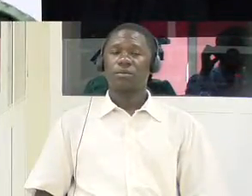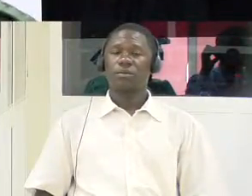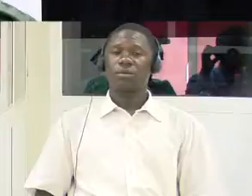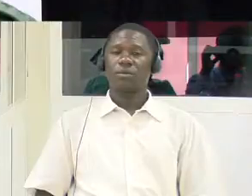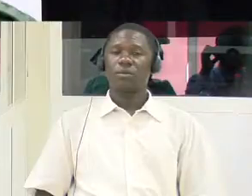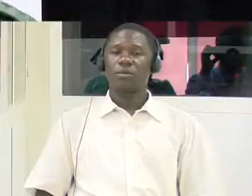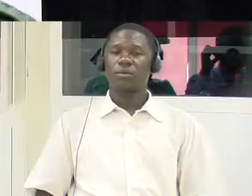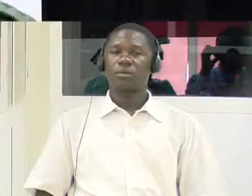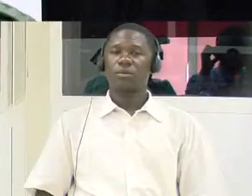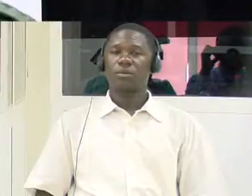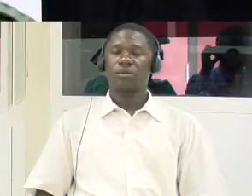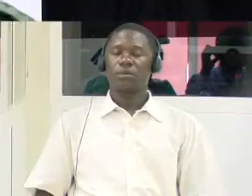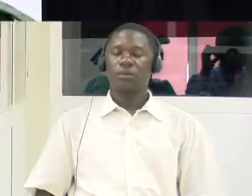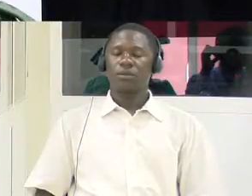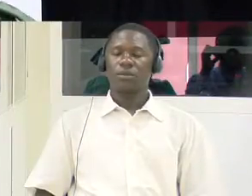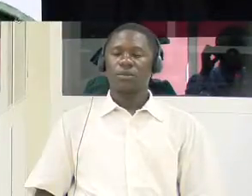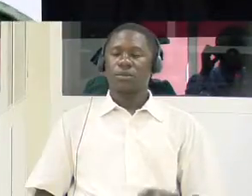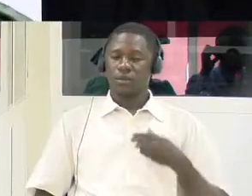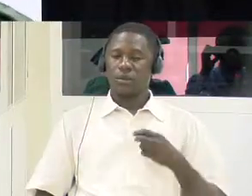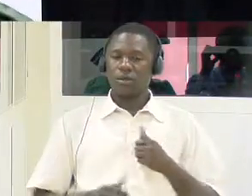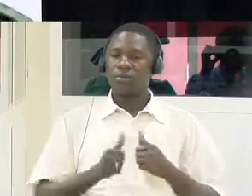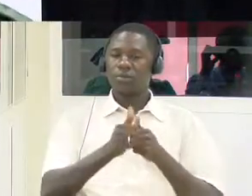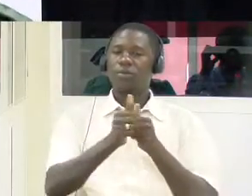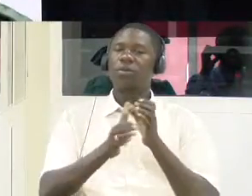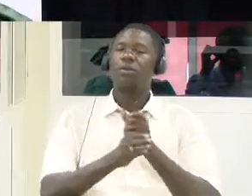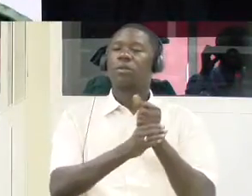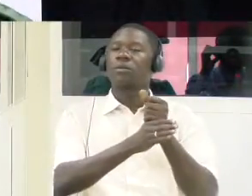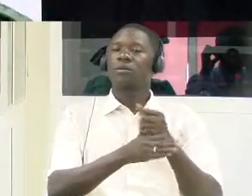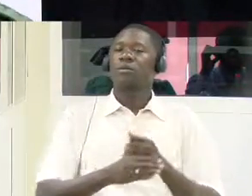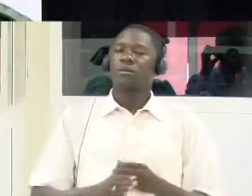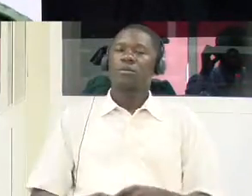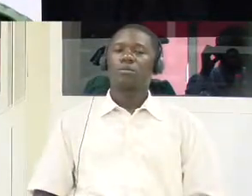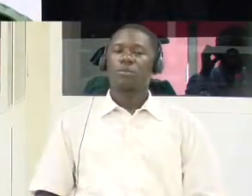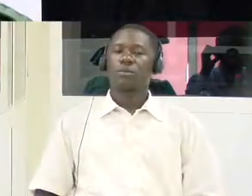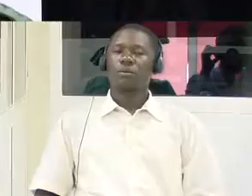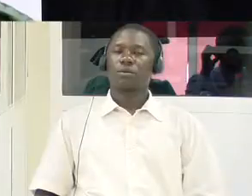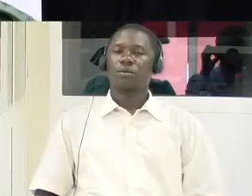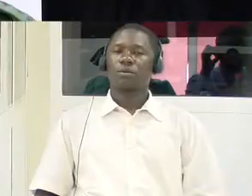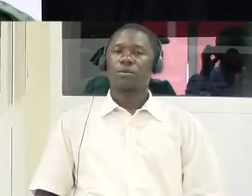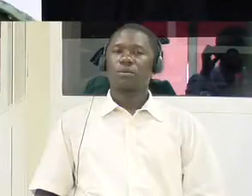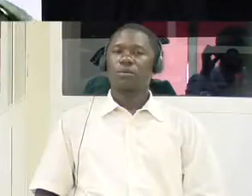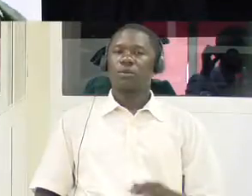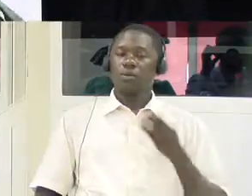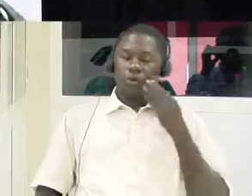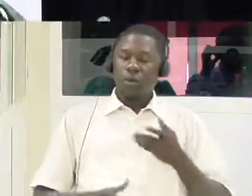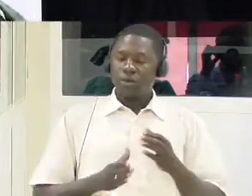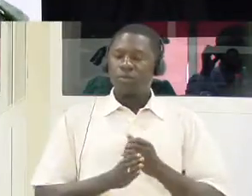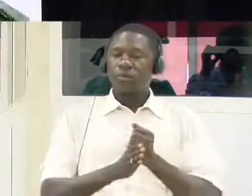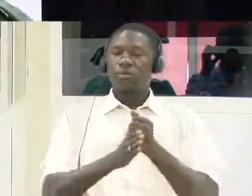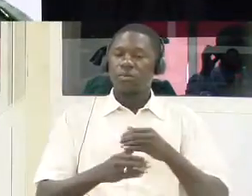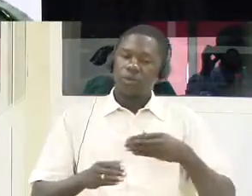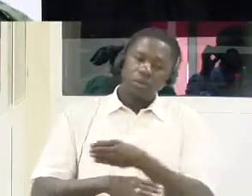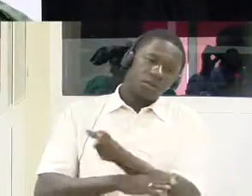So then I followed the orderly. And when I followed the orderly, we take a